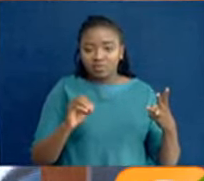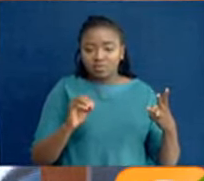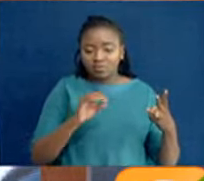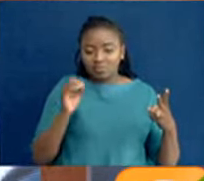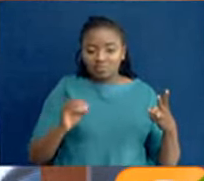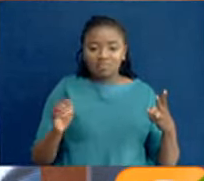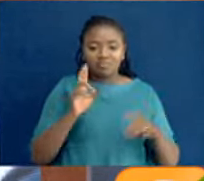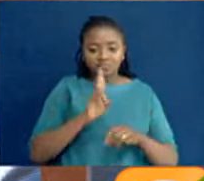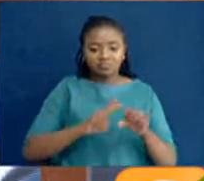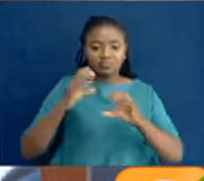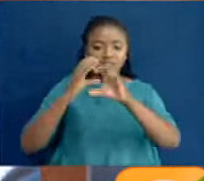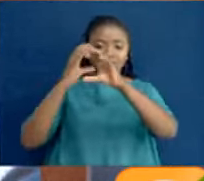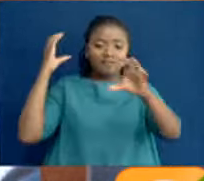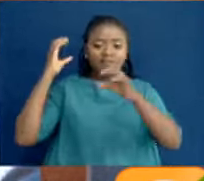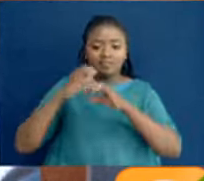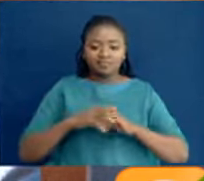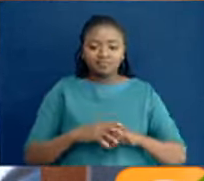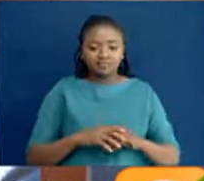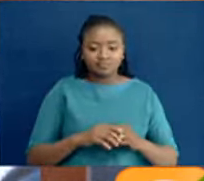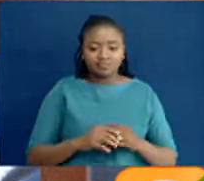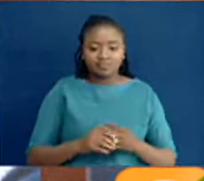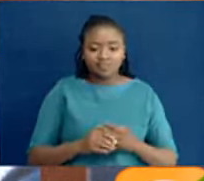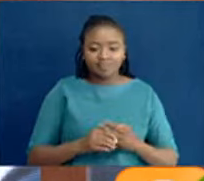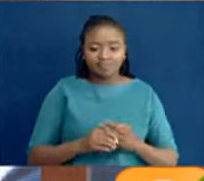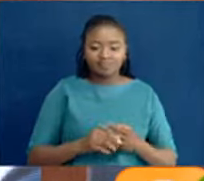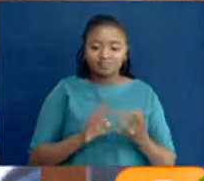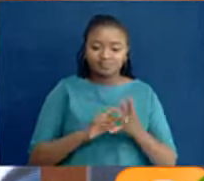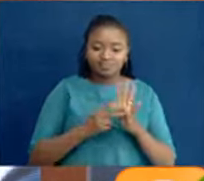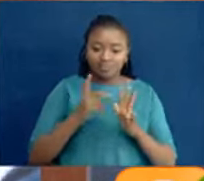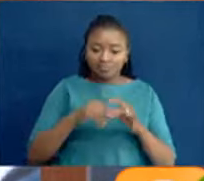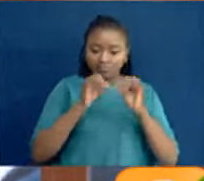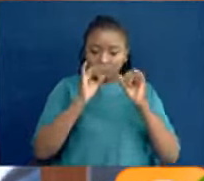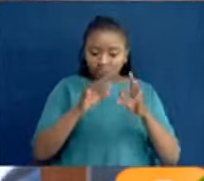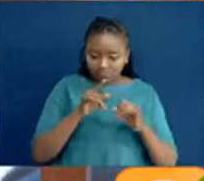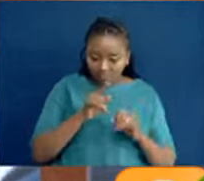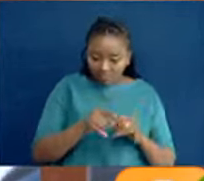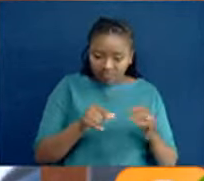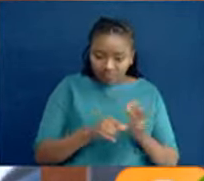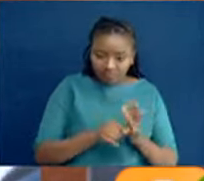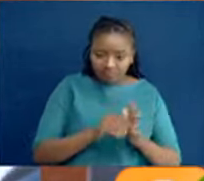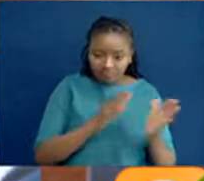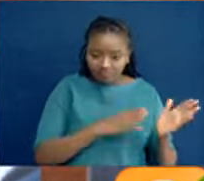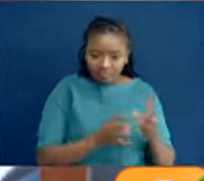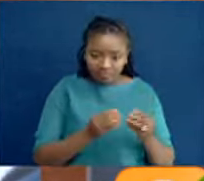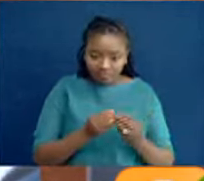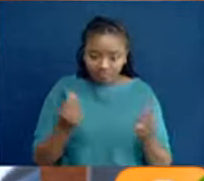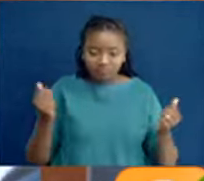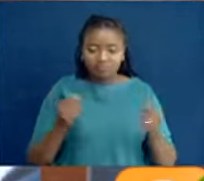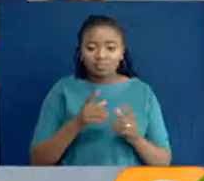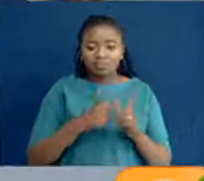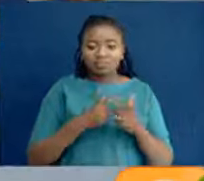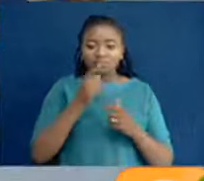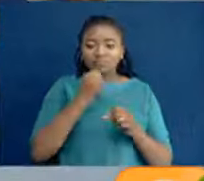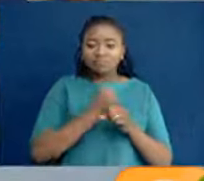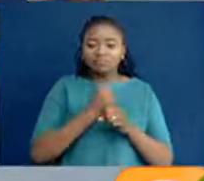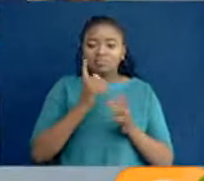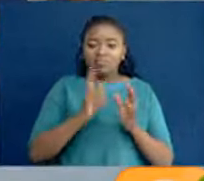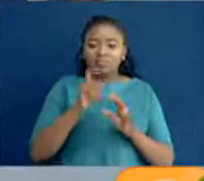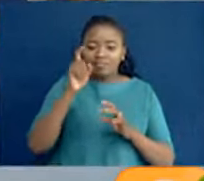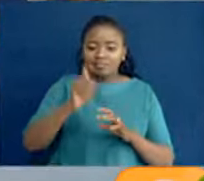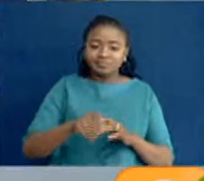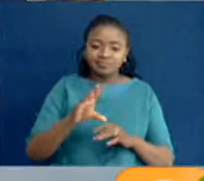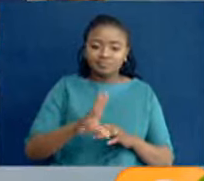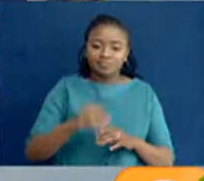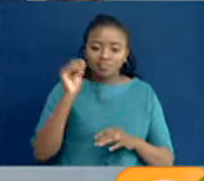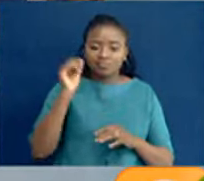using public transport. Mm-hmm. So first, if we want to solve this problem, what do? You make sure that there is a dignified way of moving.